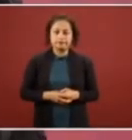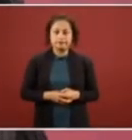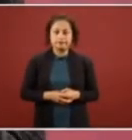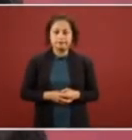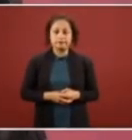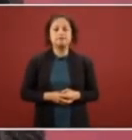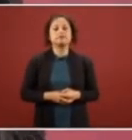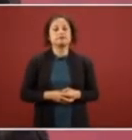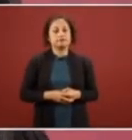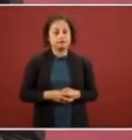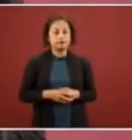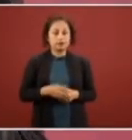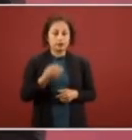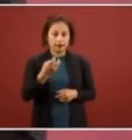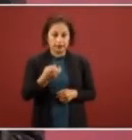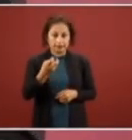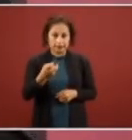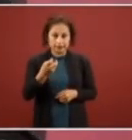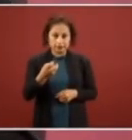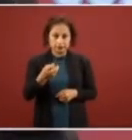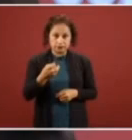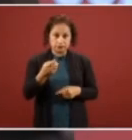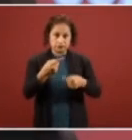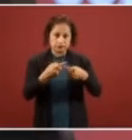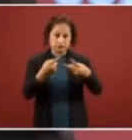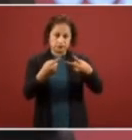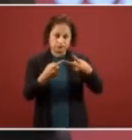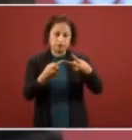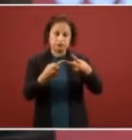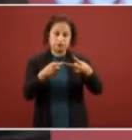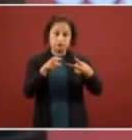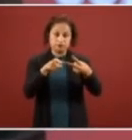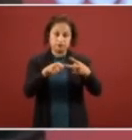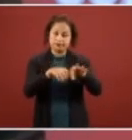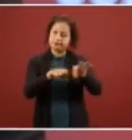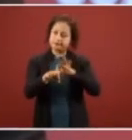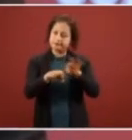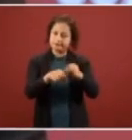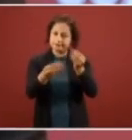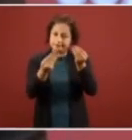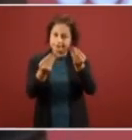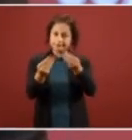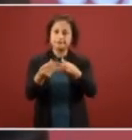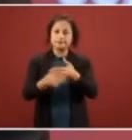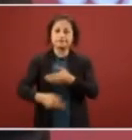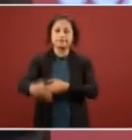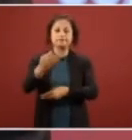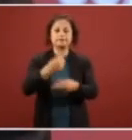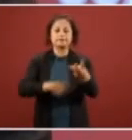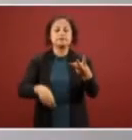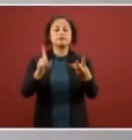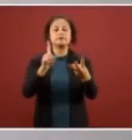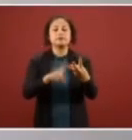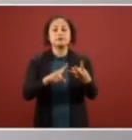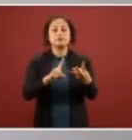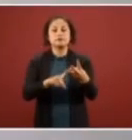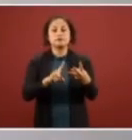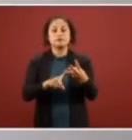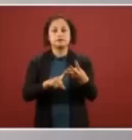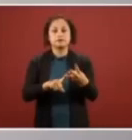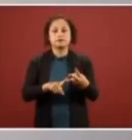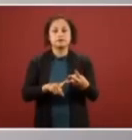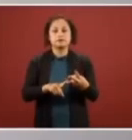En eso vamos a trabajar mucho. On this we're going to work very hard. Third,